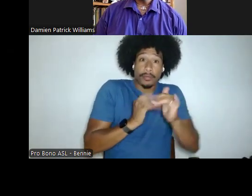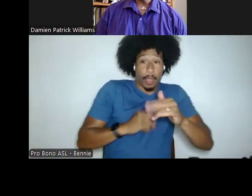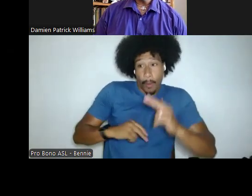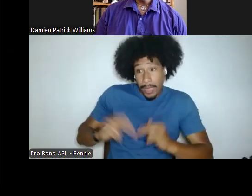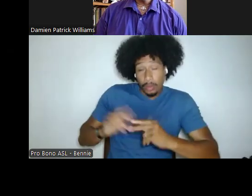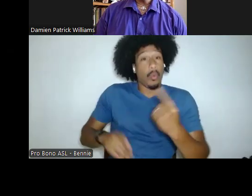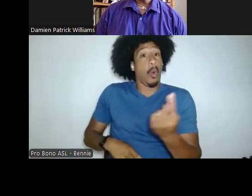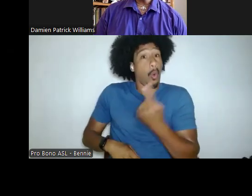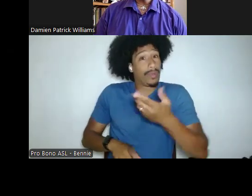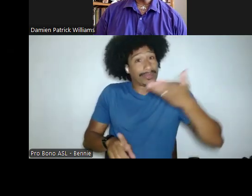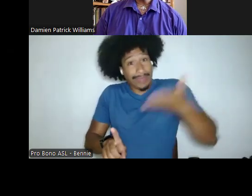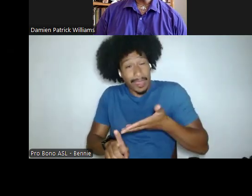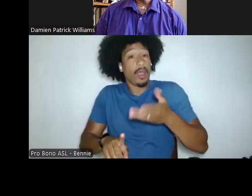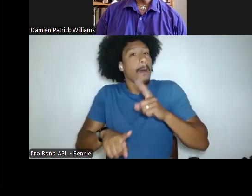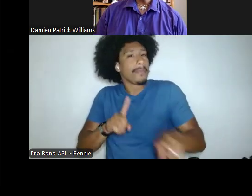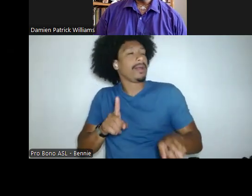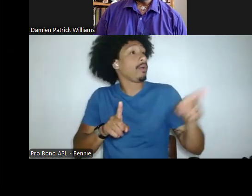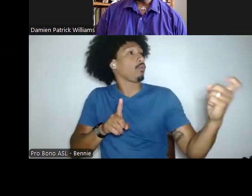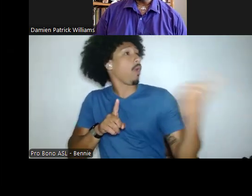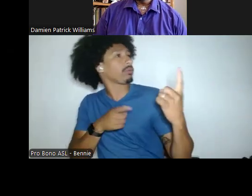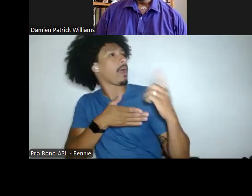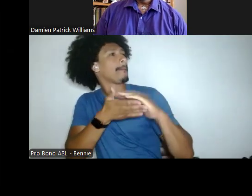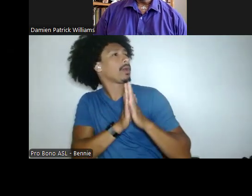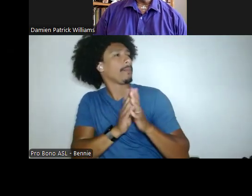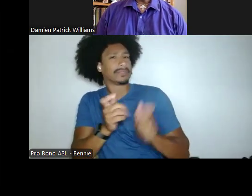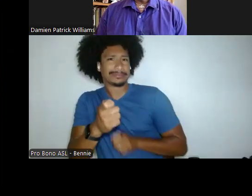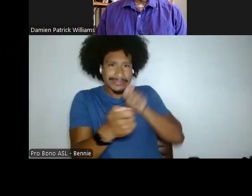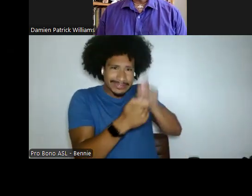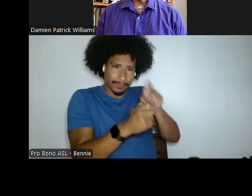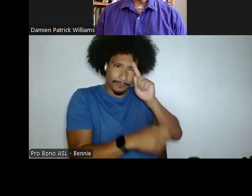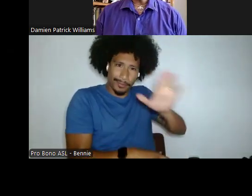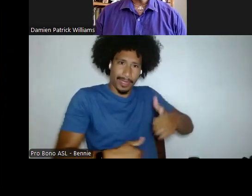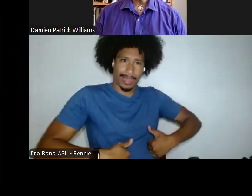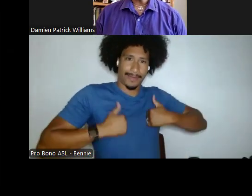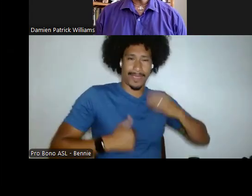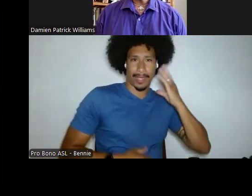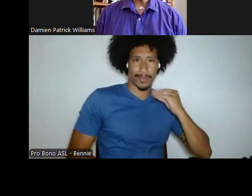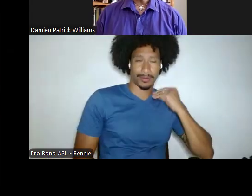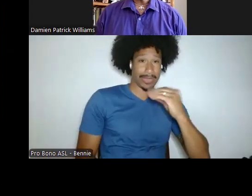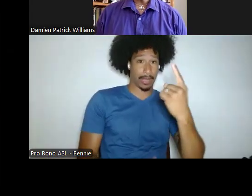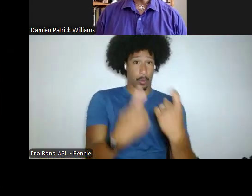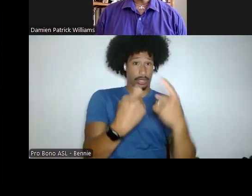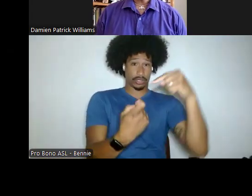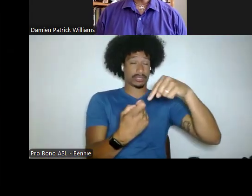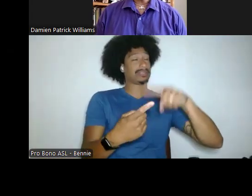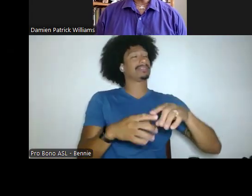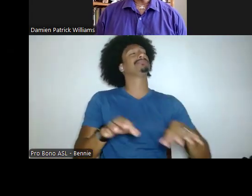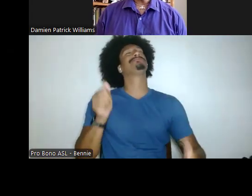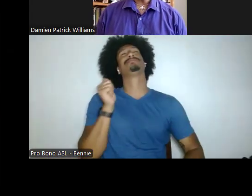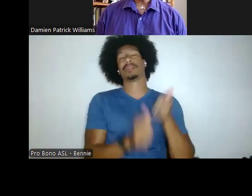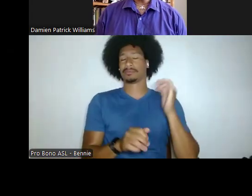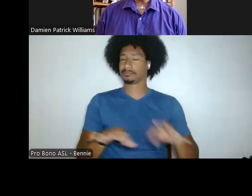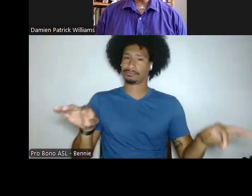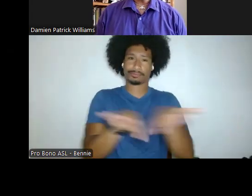seen from a particular lived experience. And that's kind of the crucial point there, right? Like it took